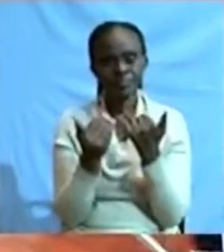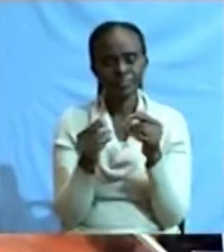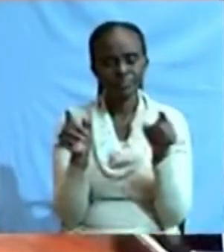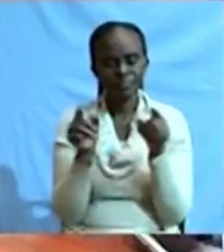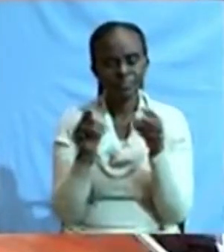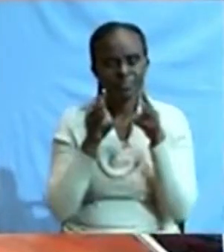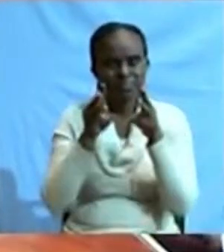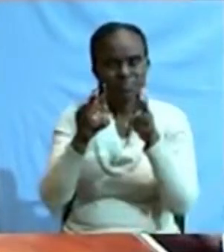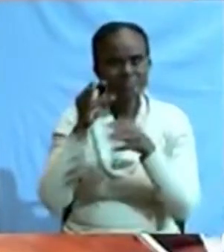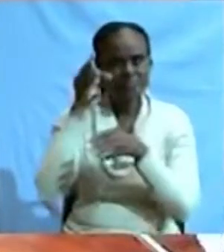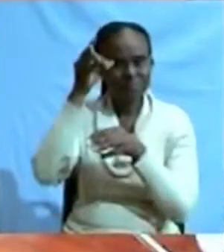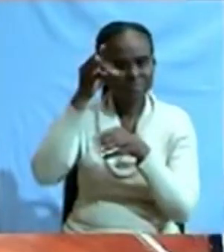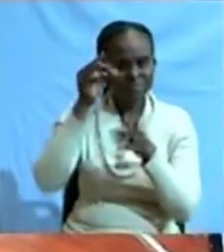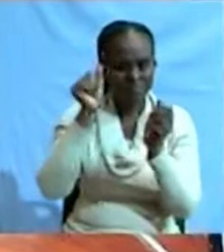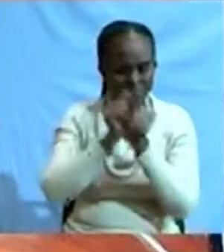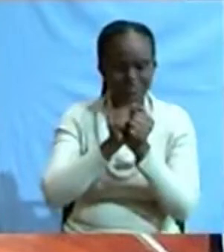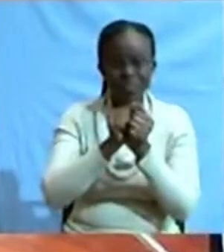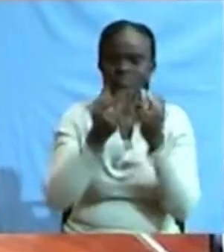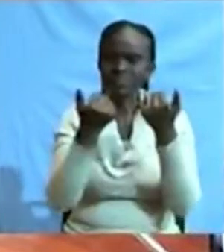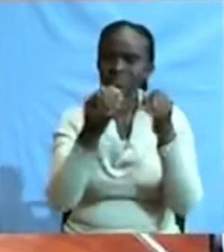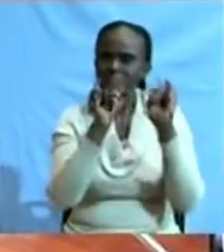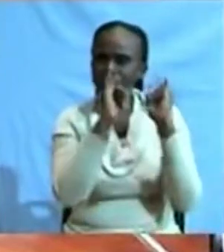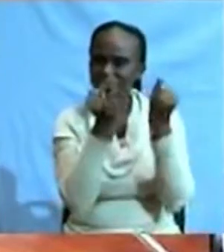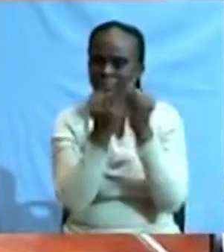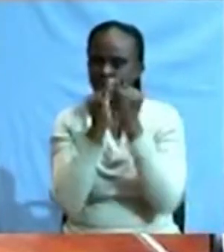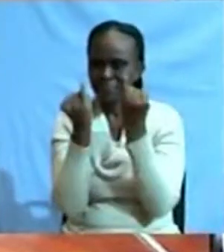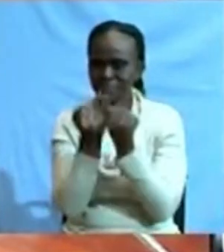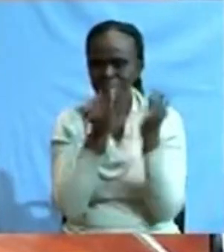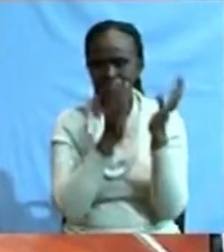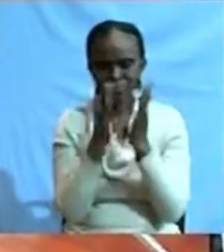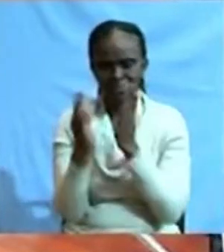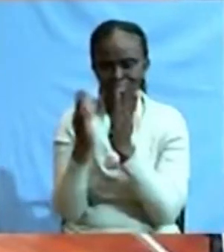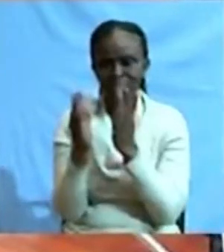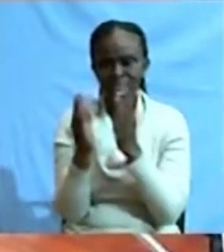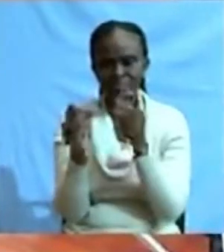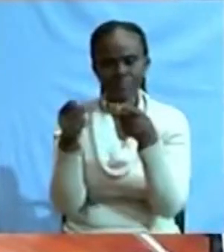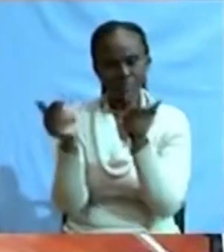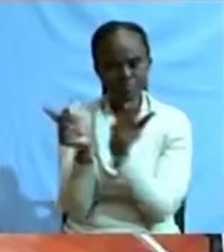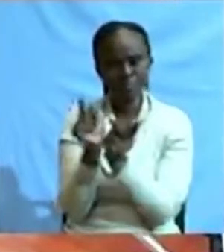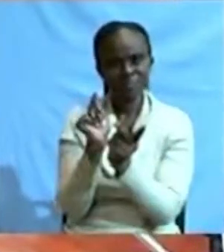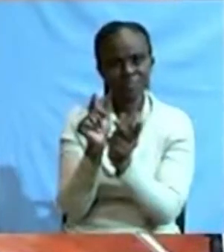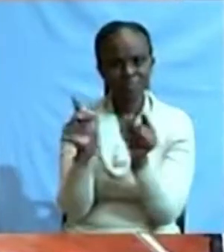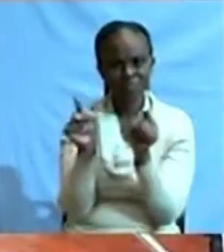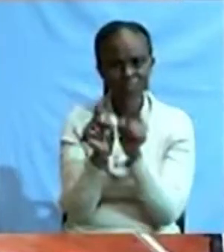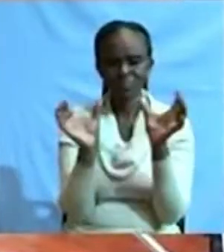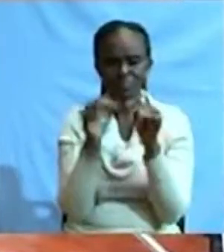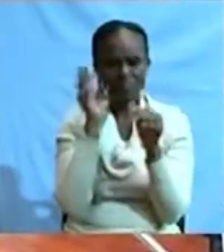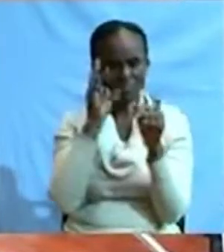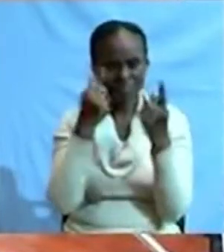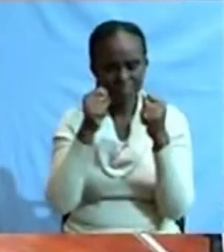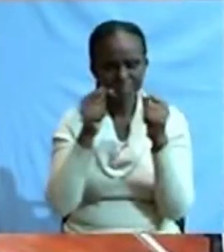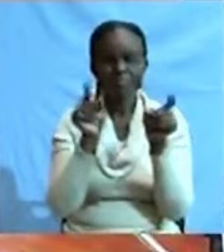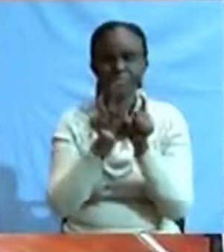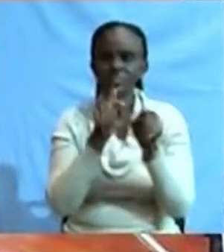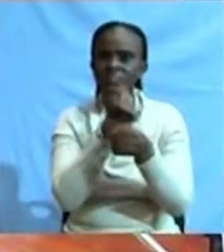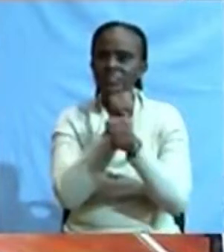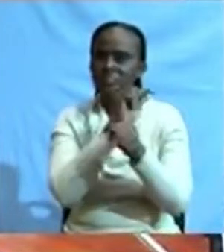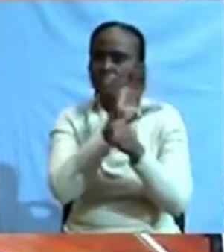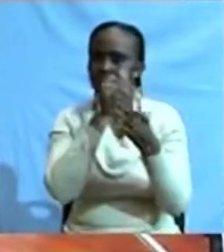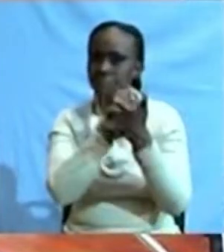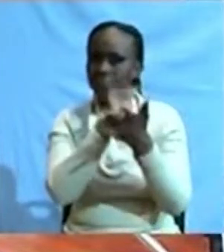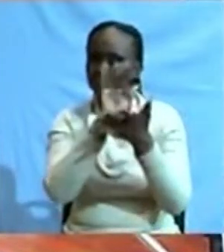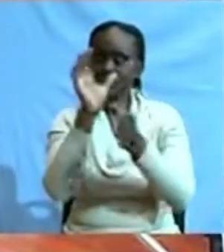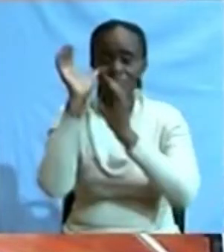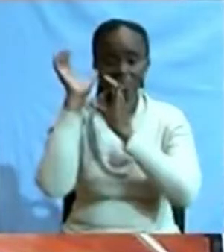way forward, and with the instituted measures to improve its liquidity position, the Council will strive to settle its